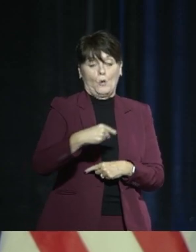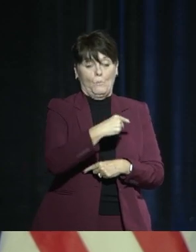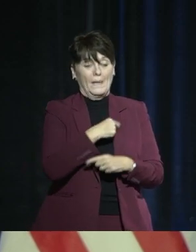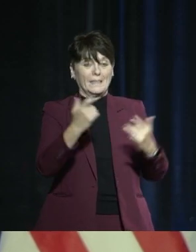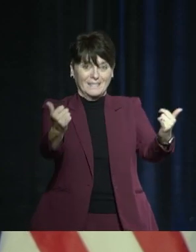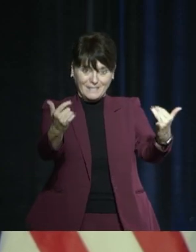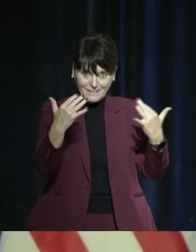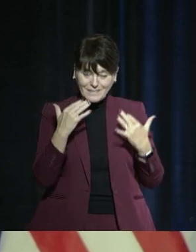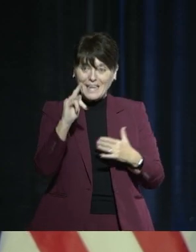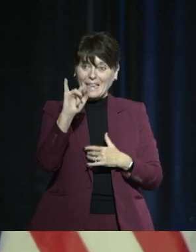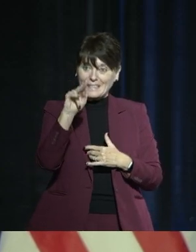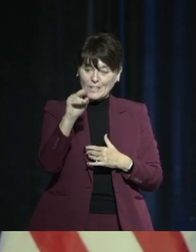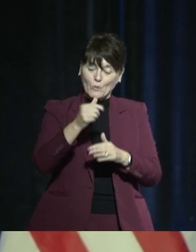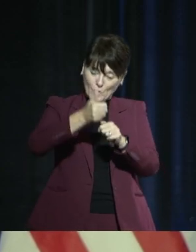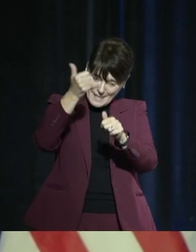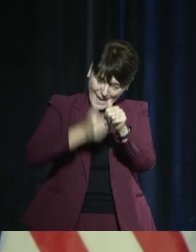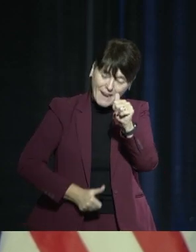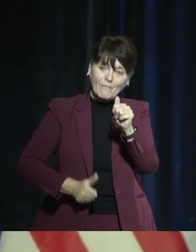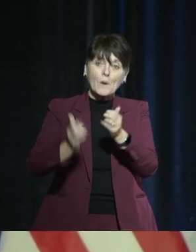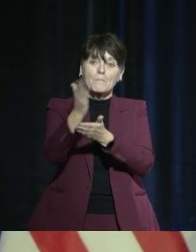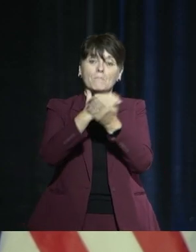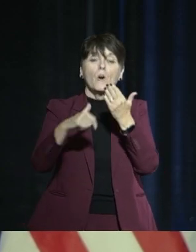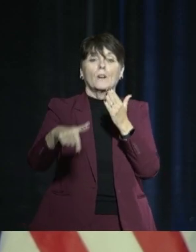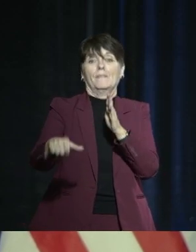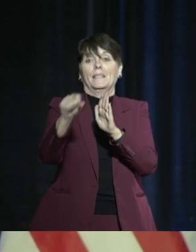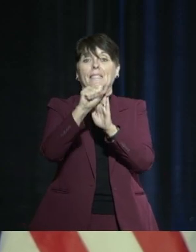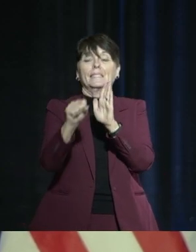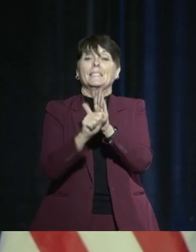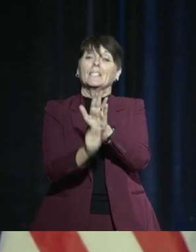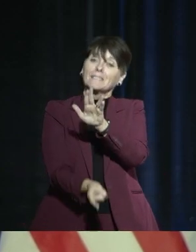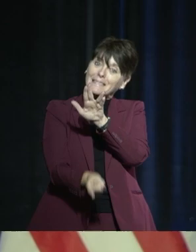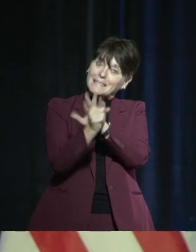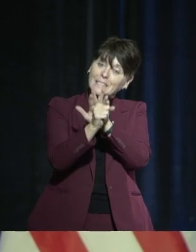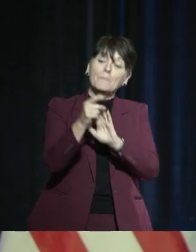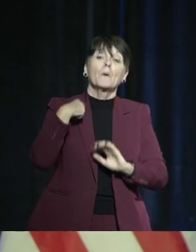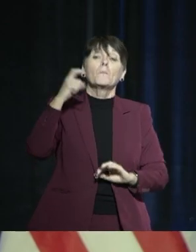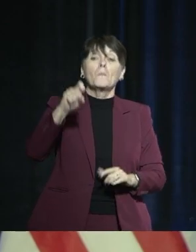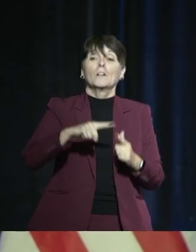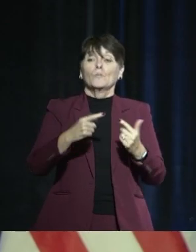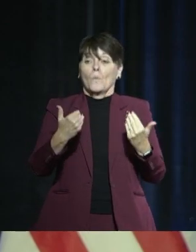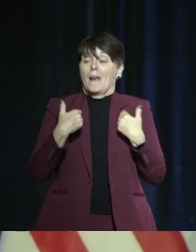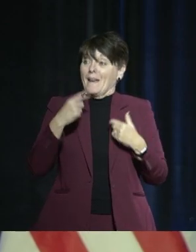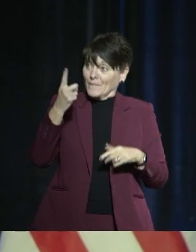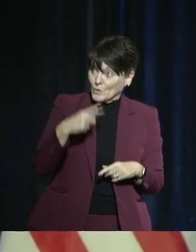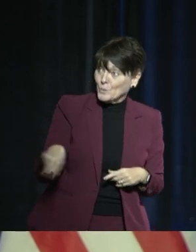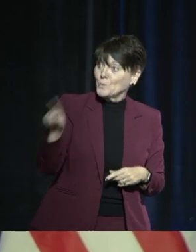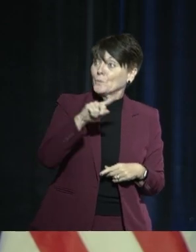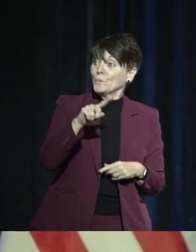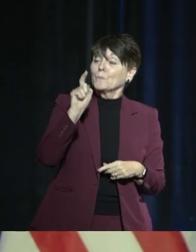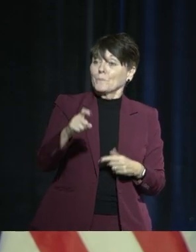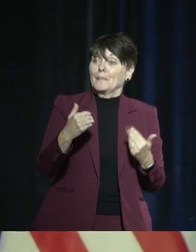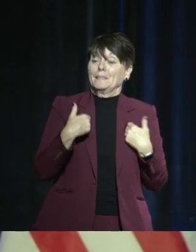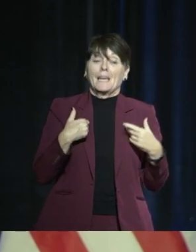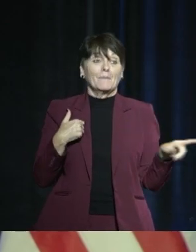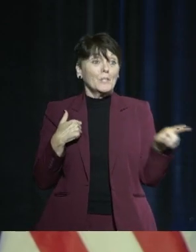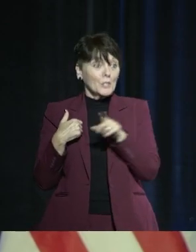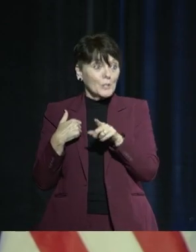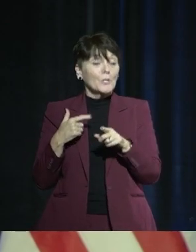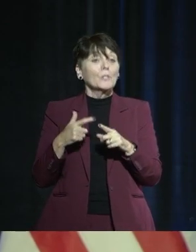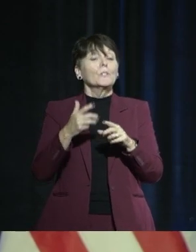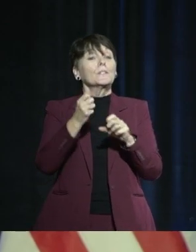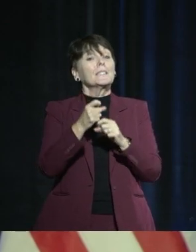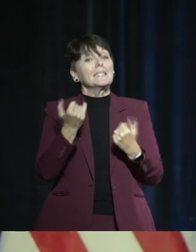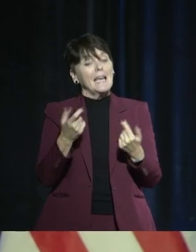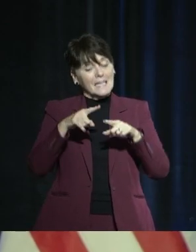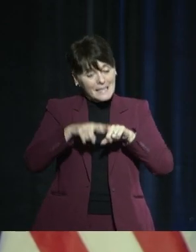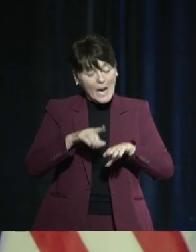in every part of the state. But we need you. We need you. Can we count on